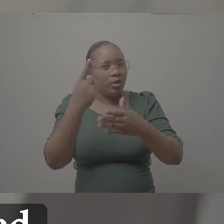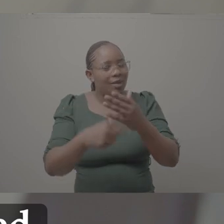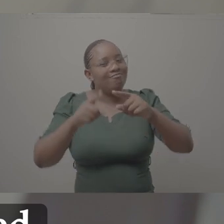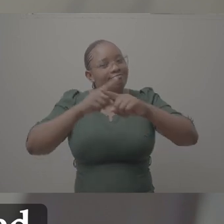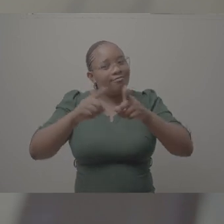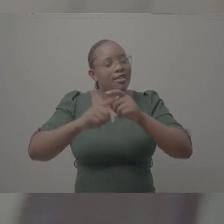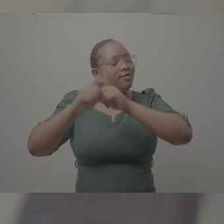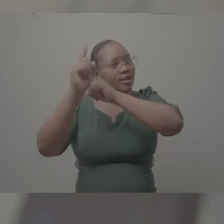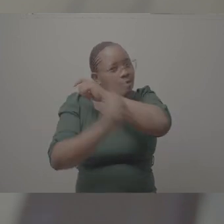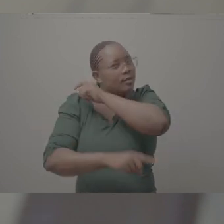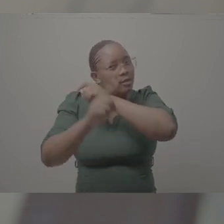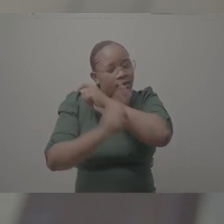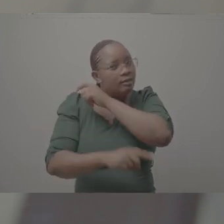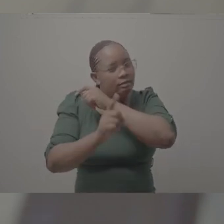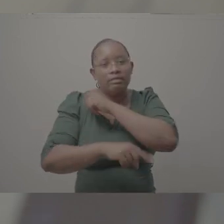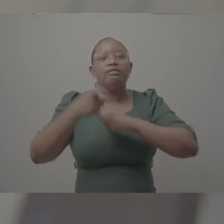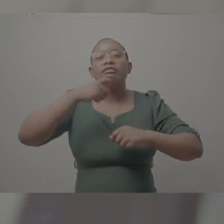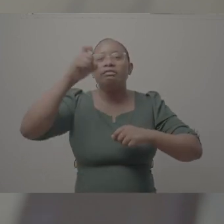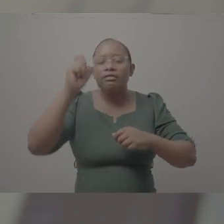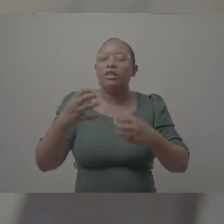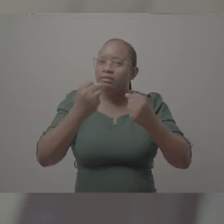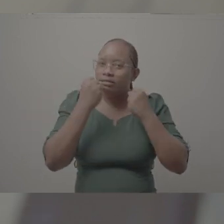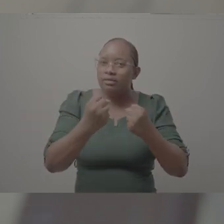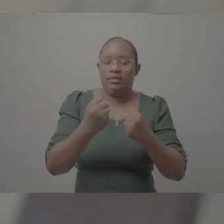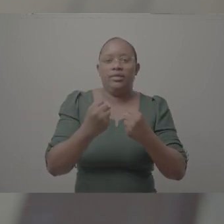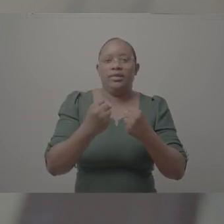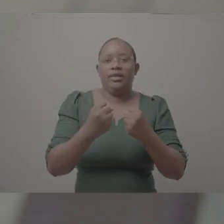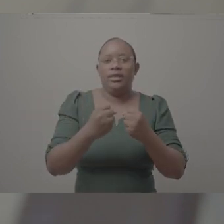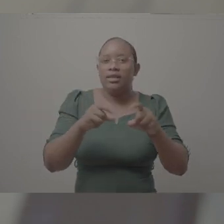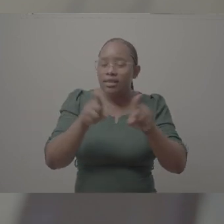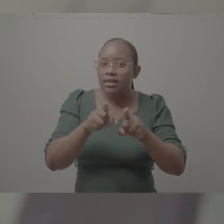talking about the sanctions have to be dissuasive. Yeah? The sanctions have to be,